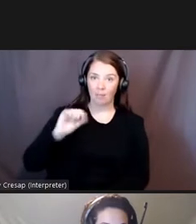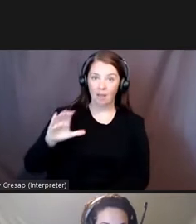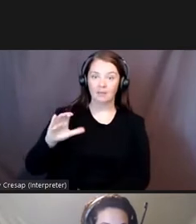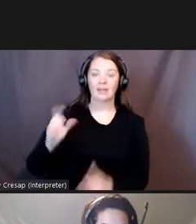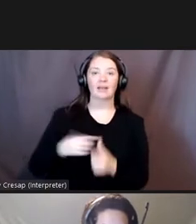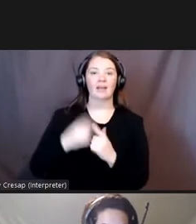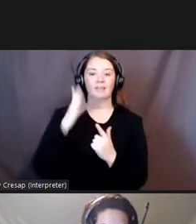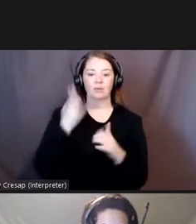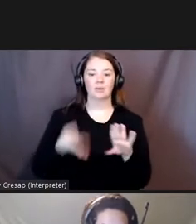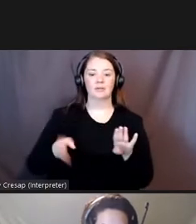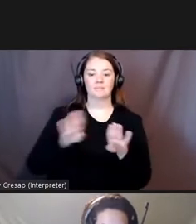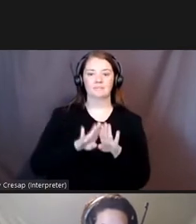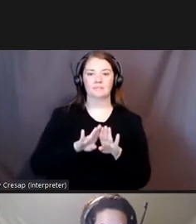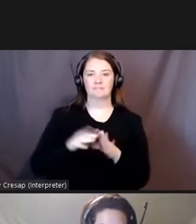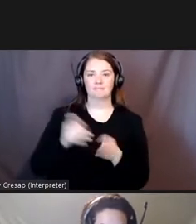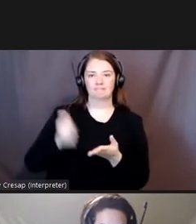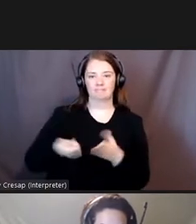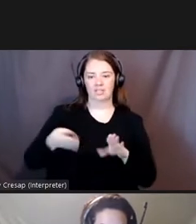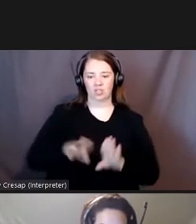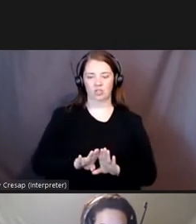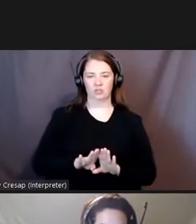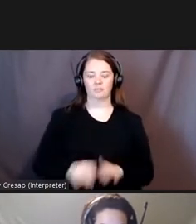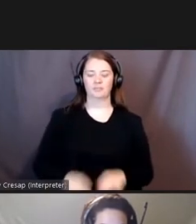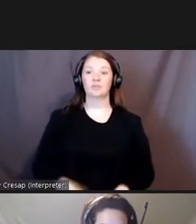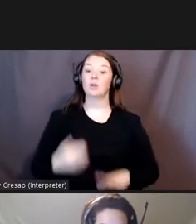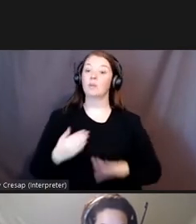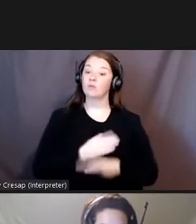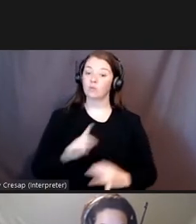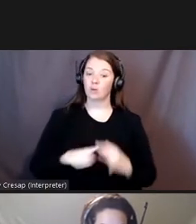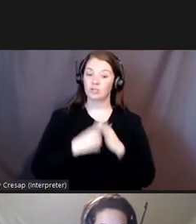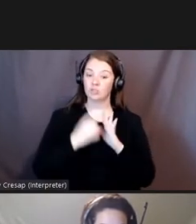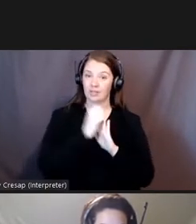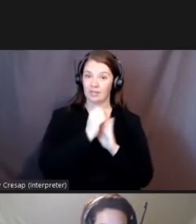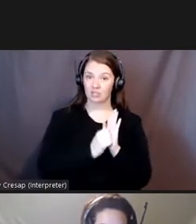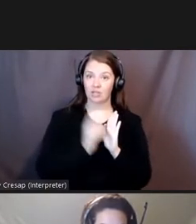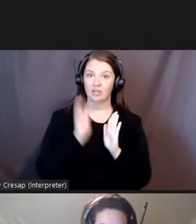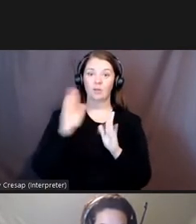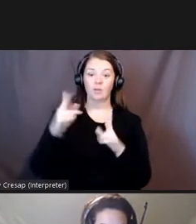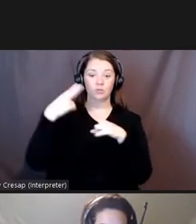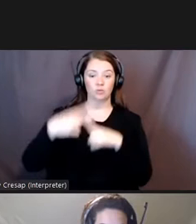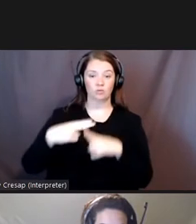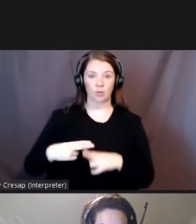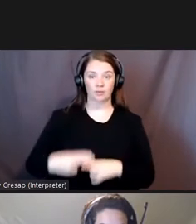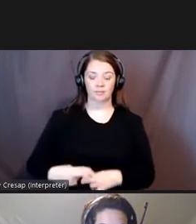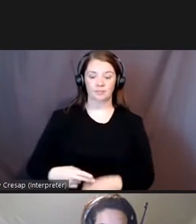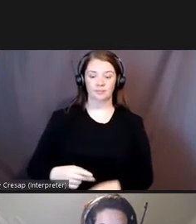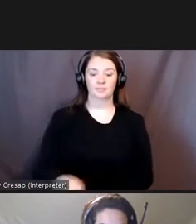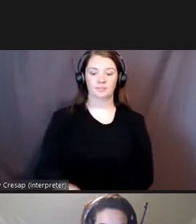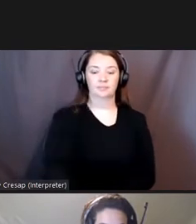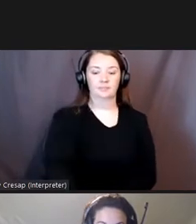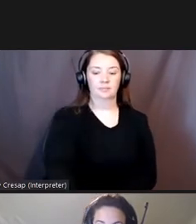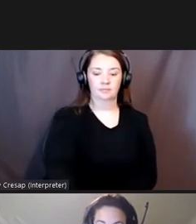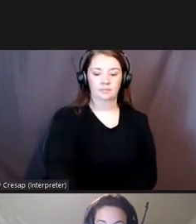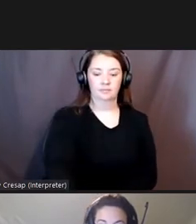for today. So before beginning the agenda then, let's take roll.